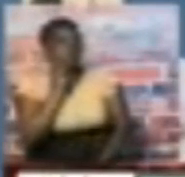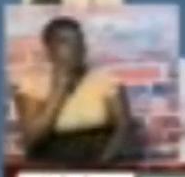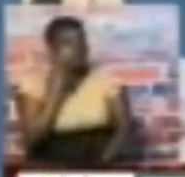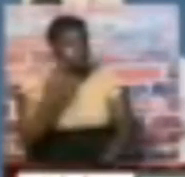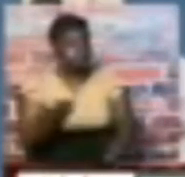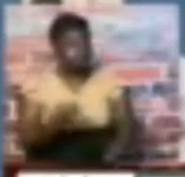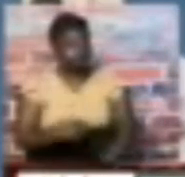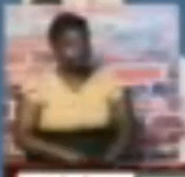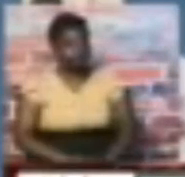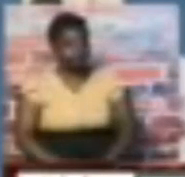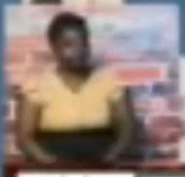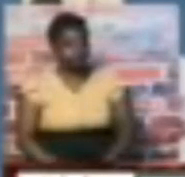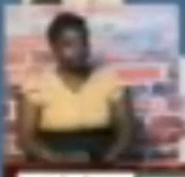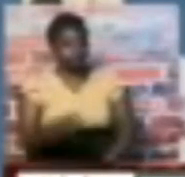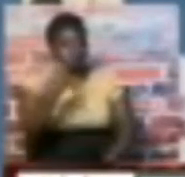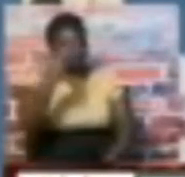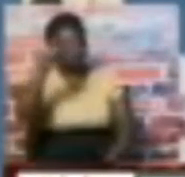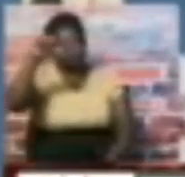Sogea Satam,